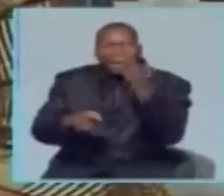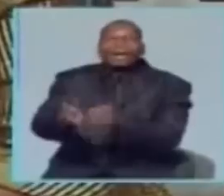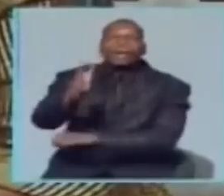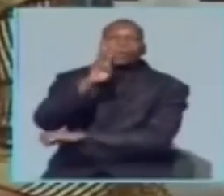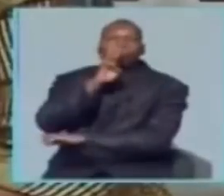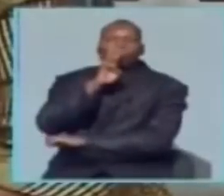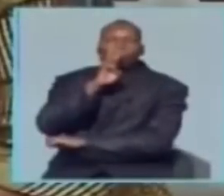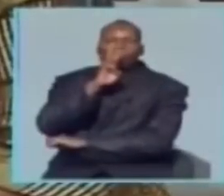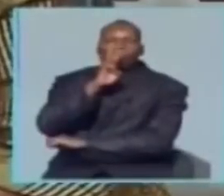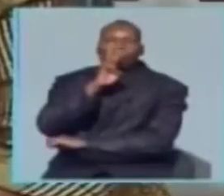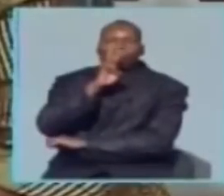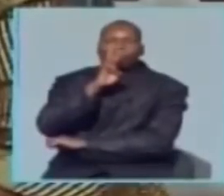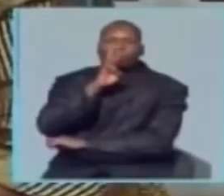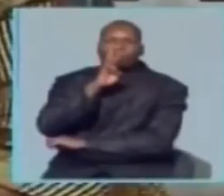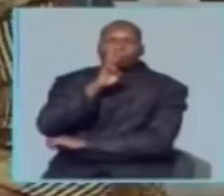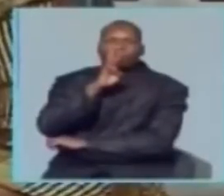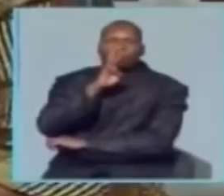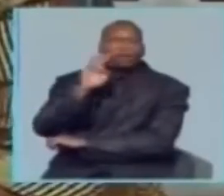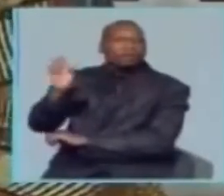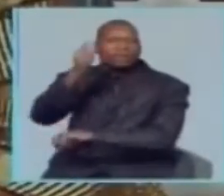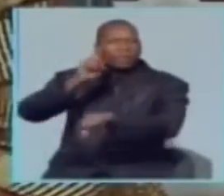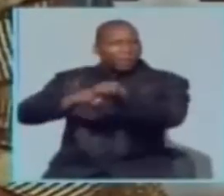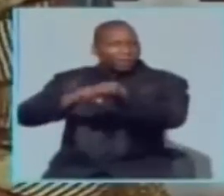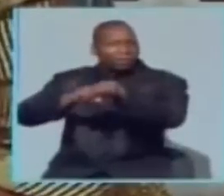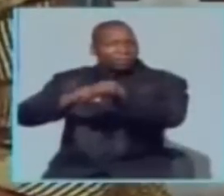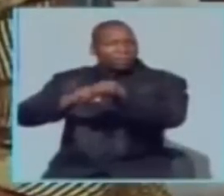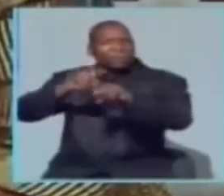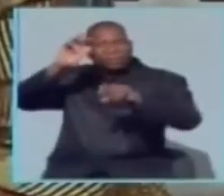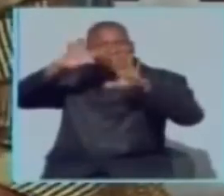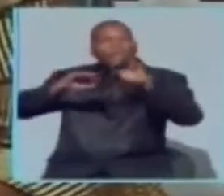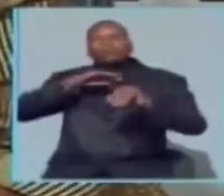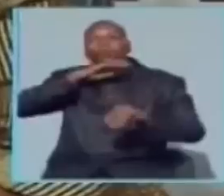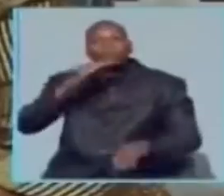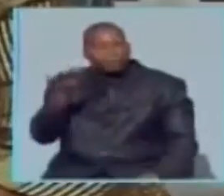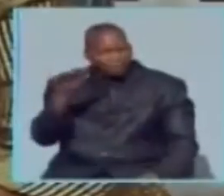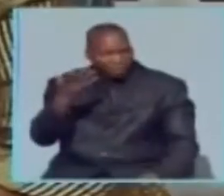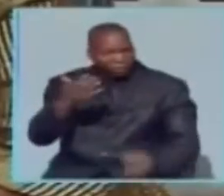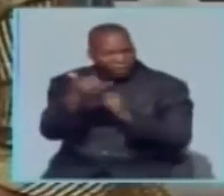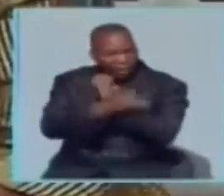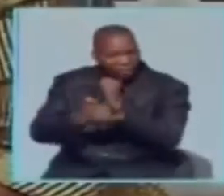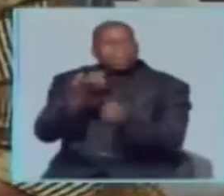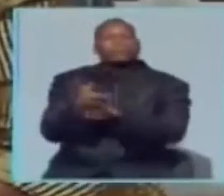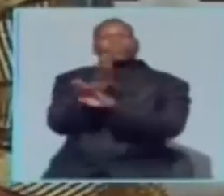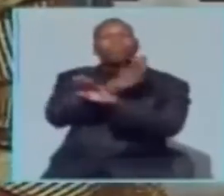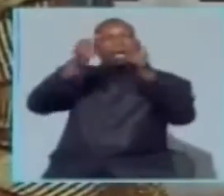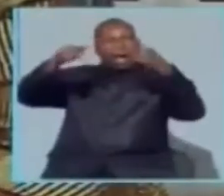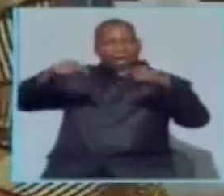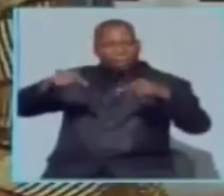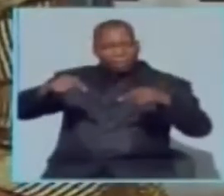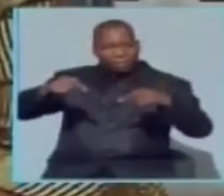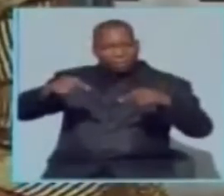water powered. Now, this is not the first time we've had a drought in this country. We've had one before. I think even